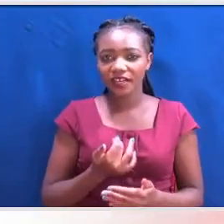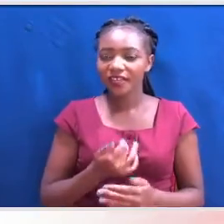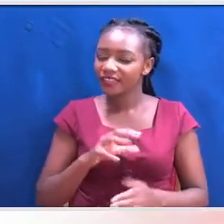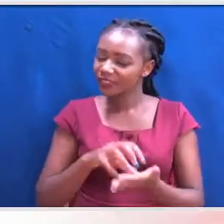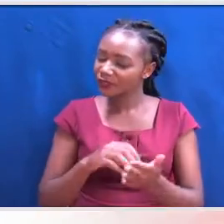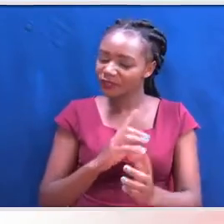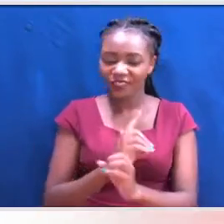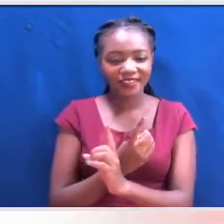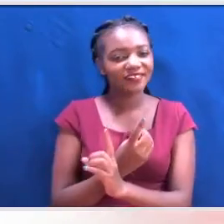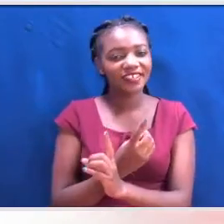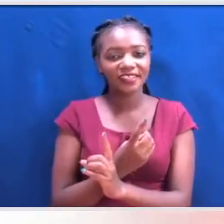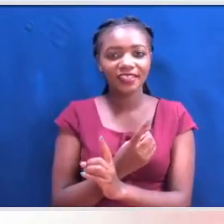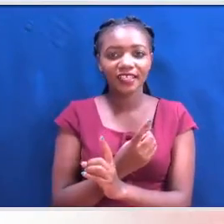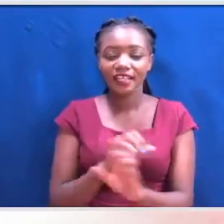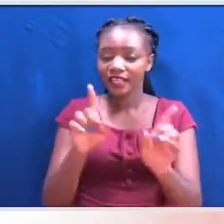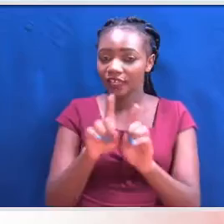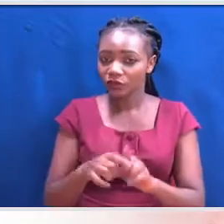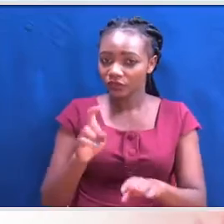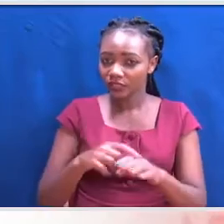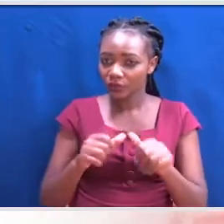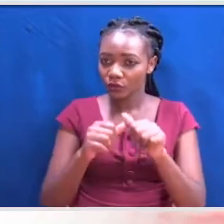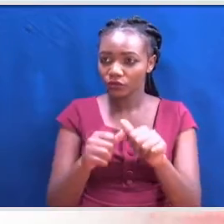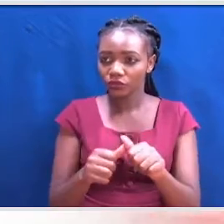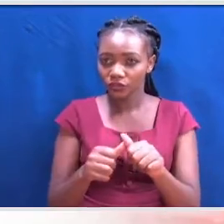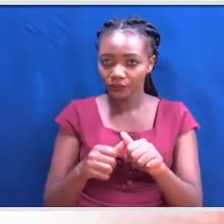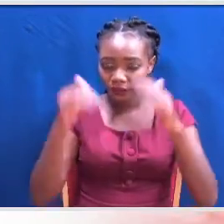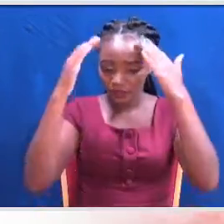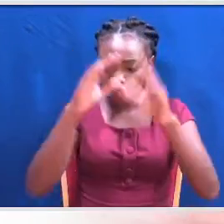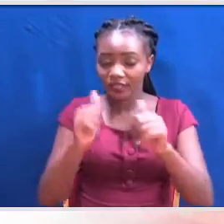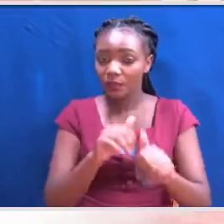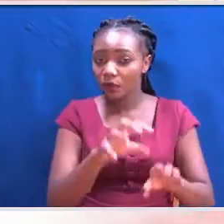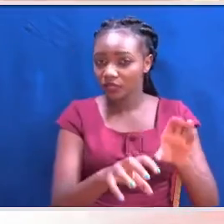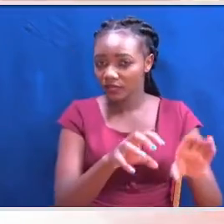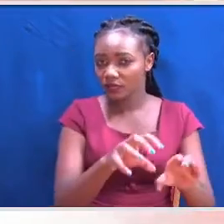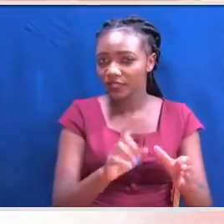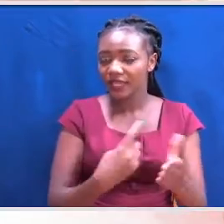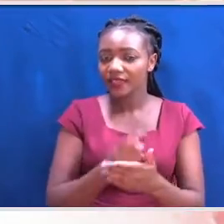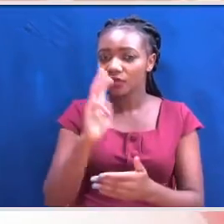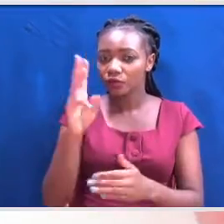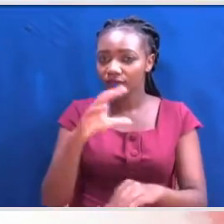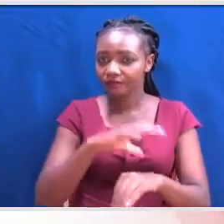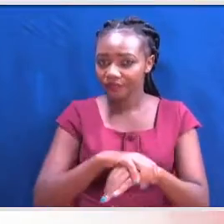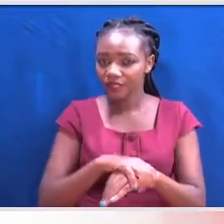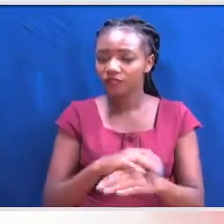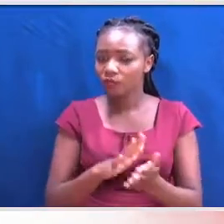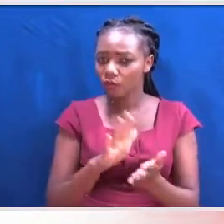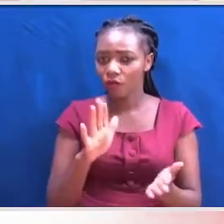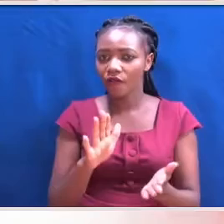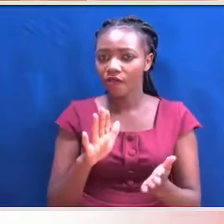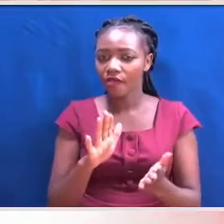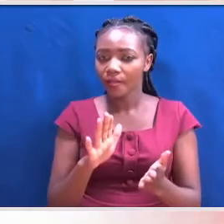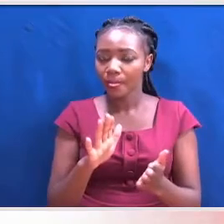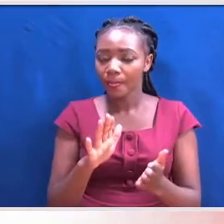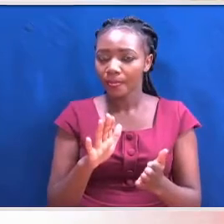Hatutumia kando. Sasa tukishughulika na wanyama ya ng'ombe na nini, tutanunua machafukata. Hata hii kitu ya kusaga